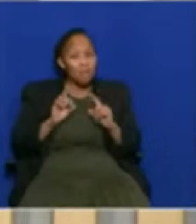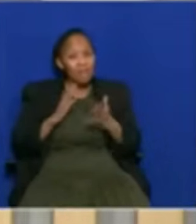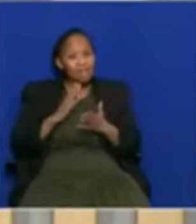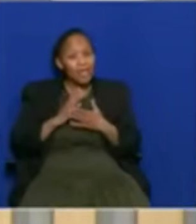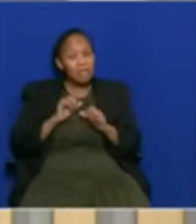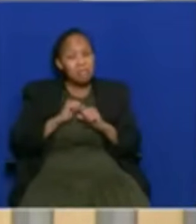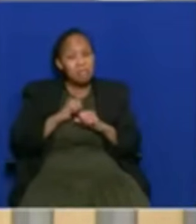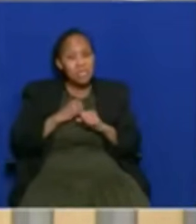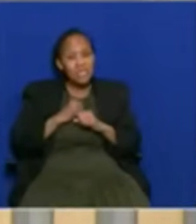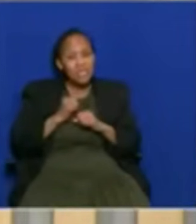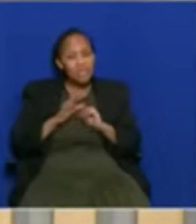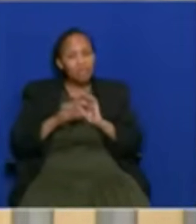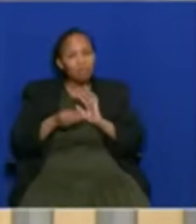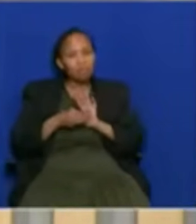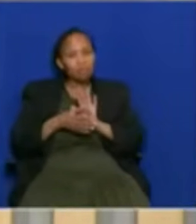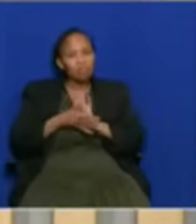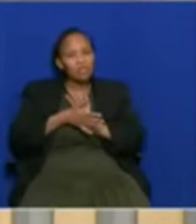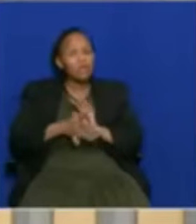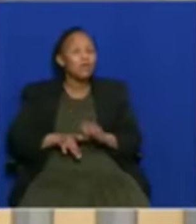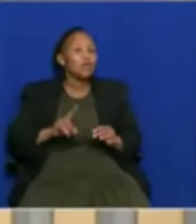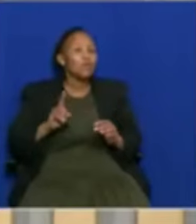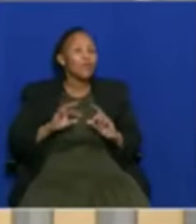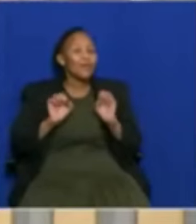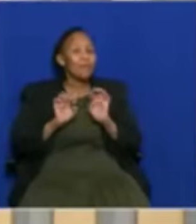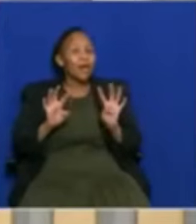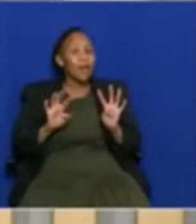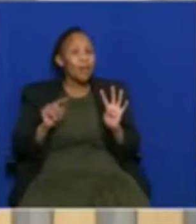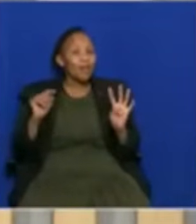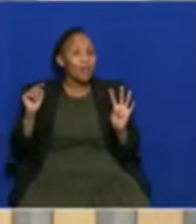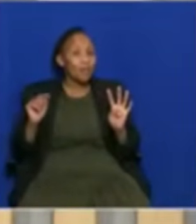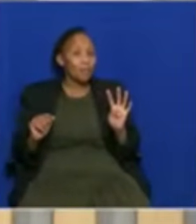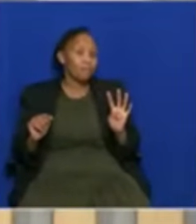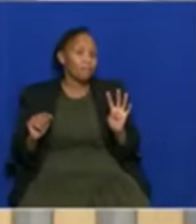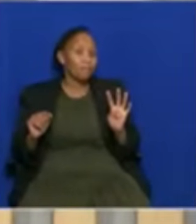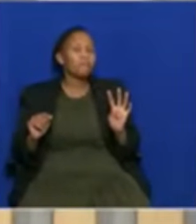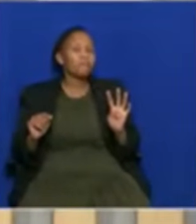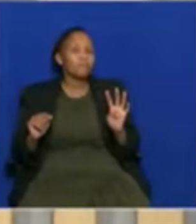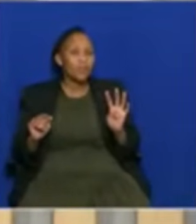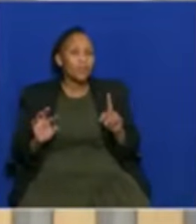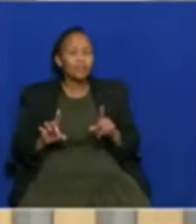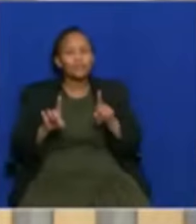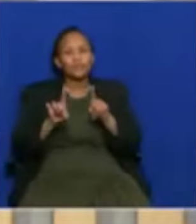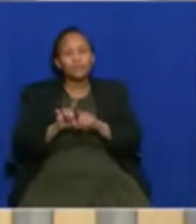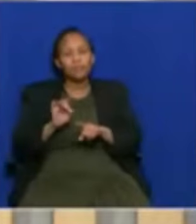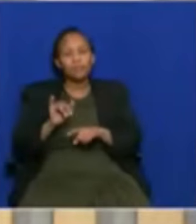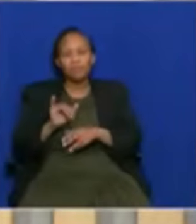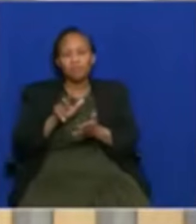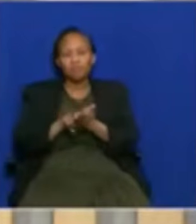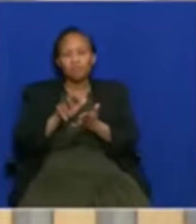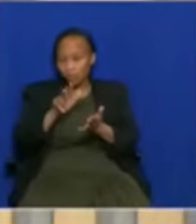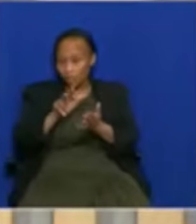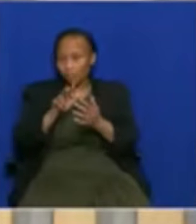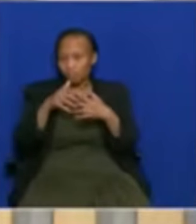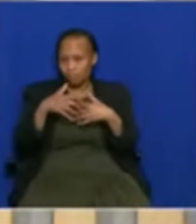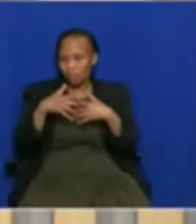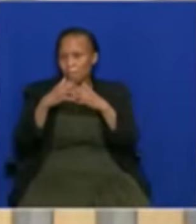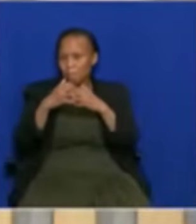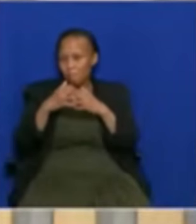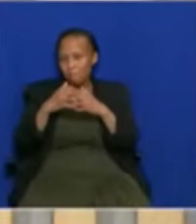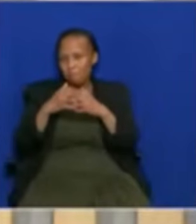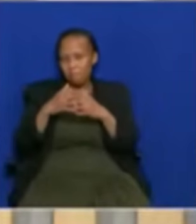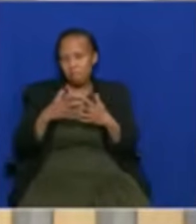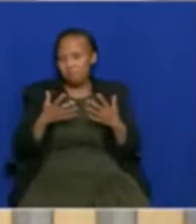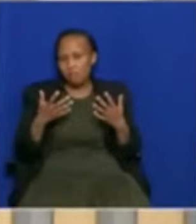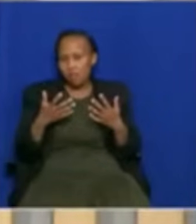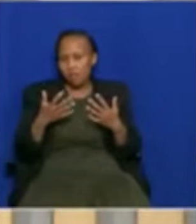that this panel was also approved and constituted, that's my answer, and I can take it no further, Chair.